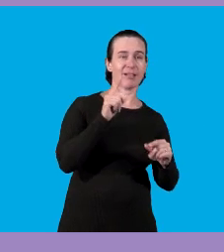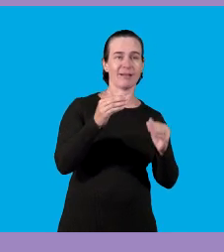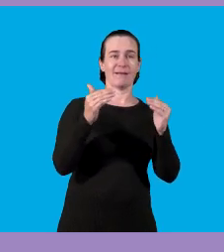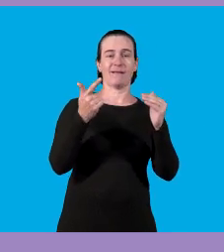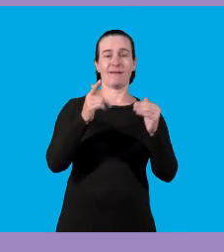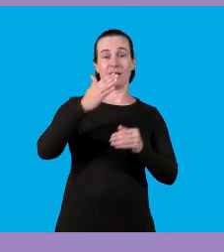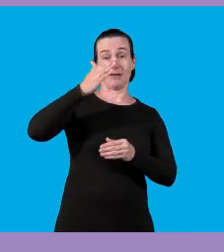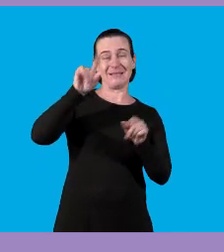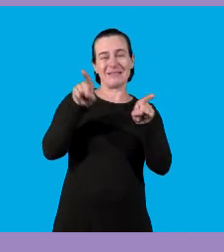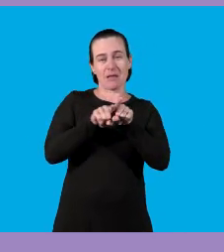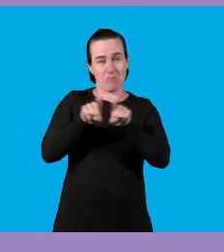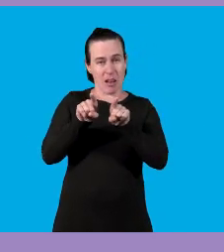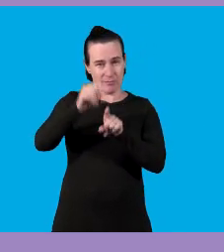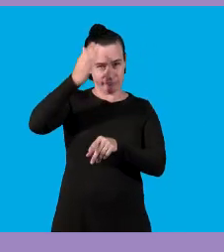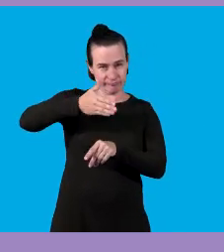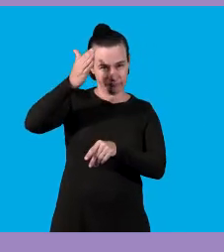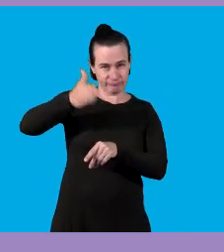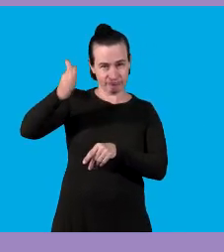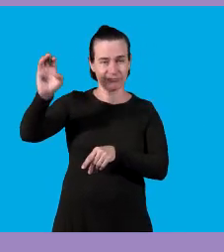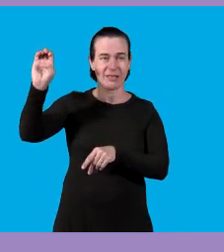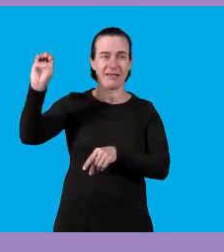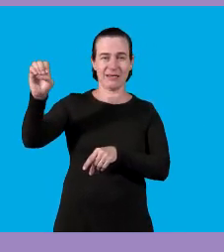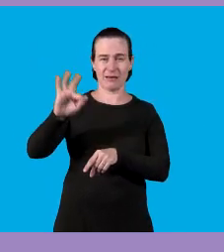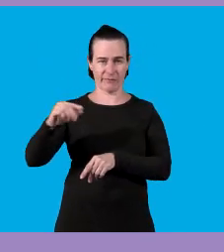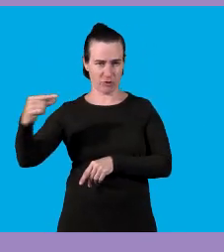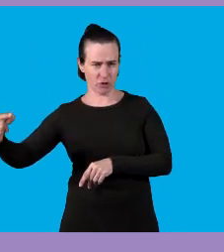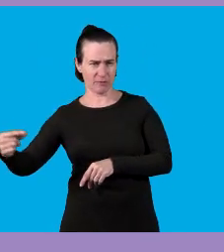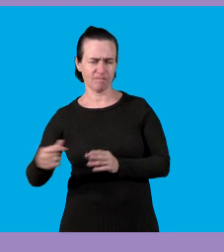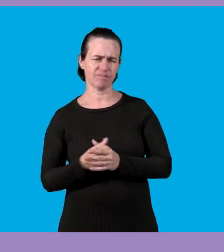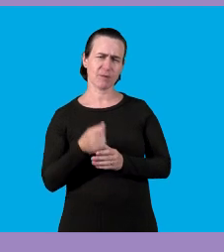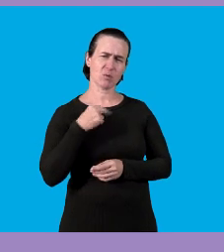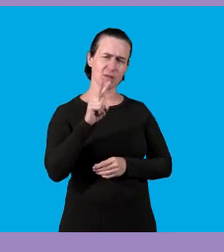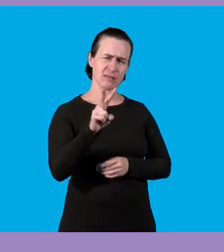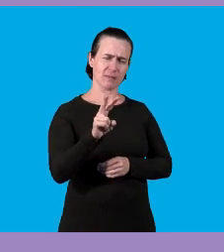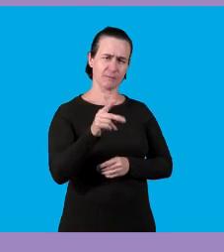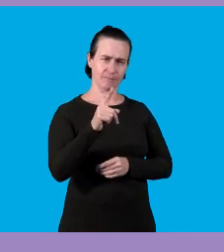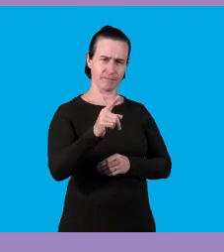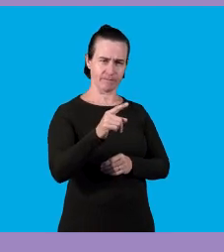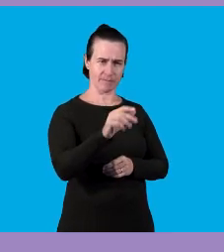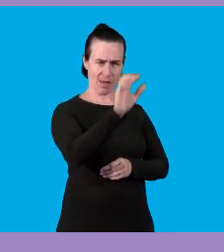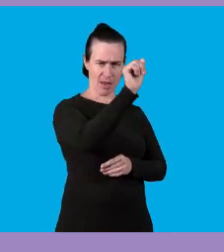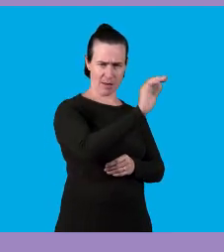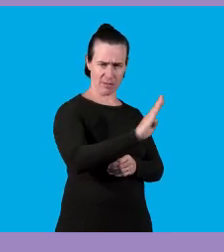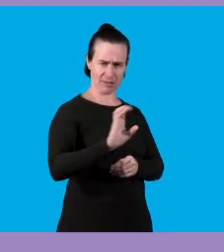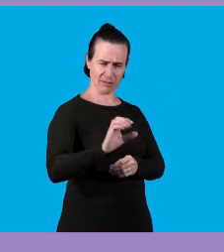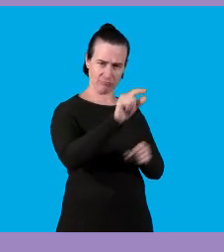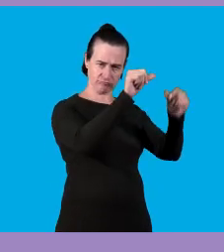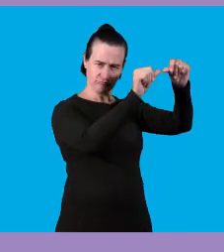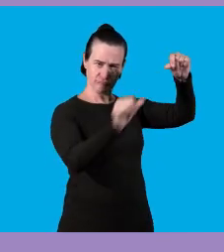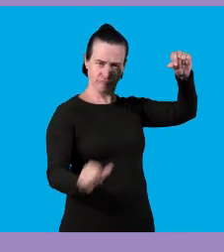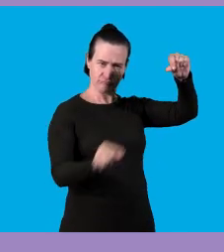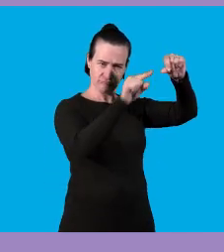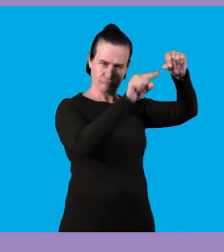look at the markings, I notice that there is a relation between that side and that side. There